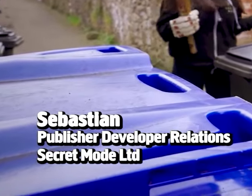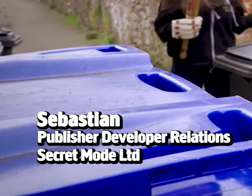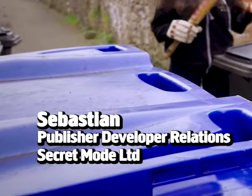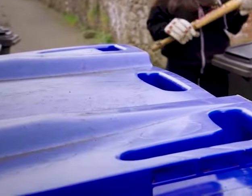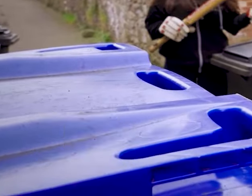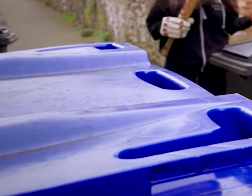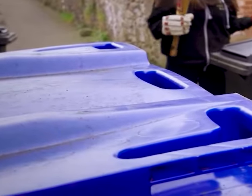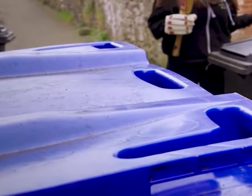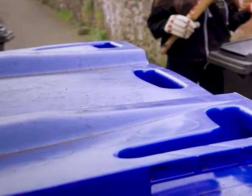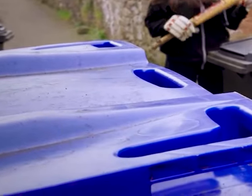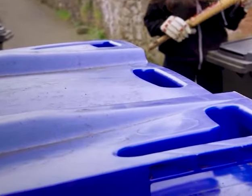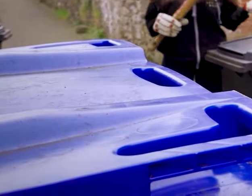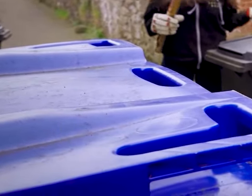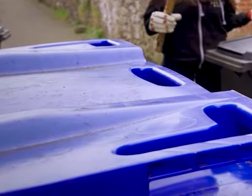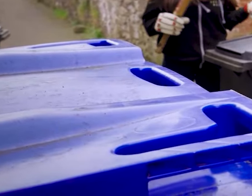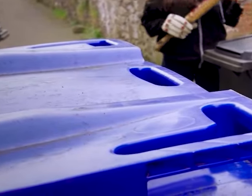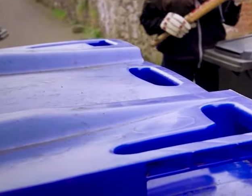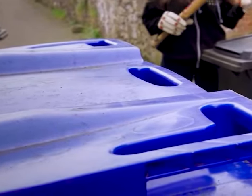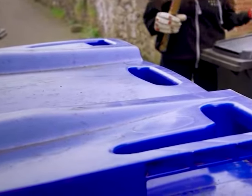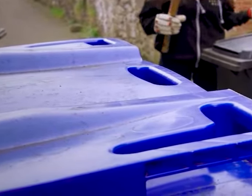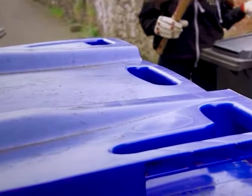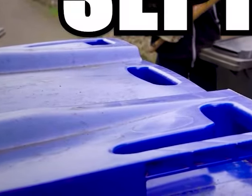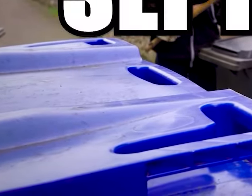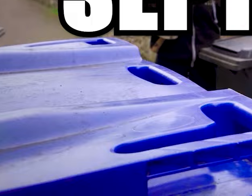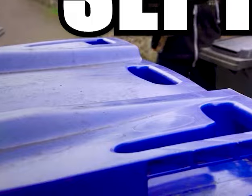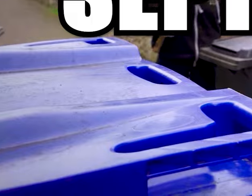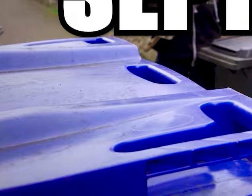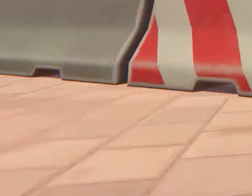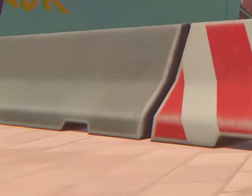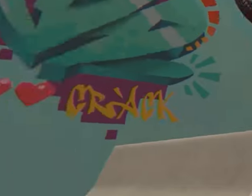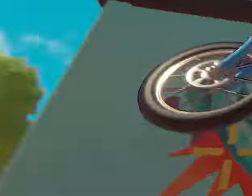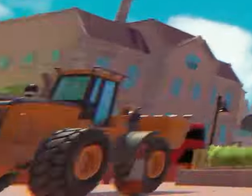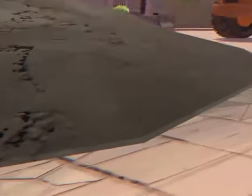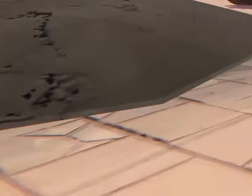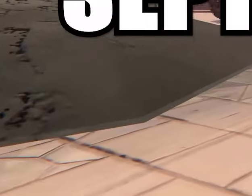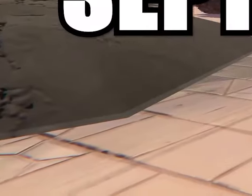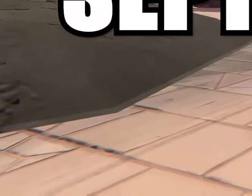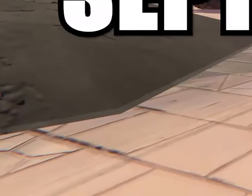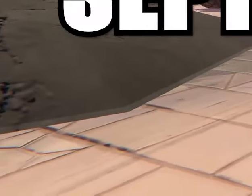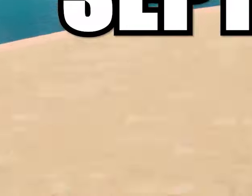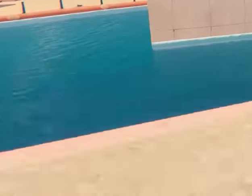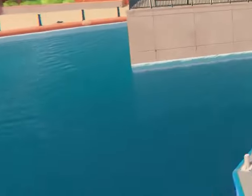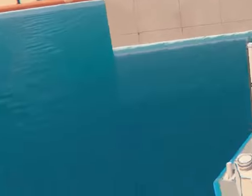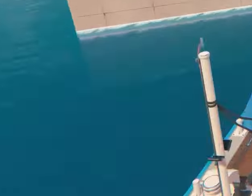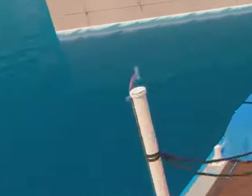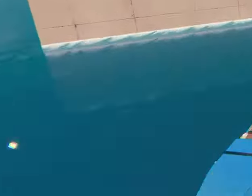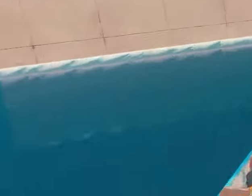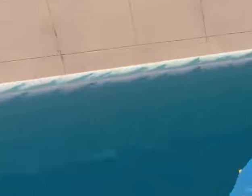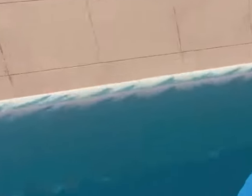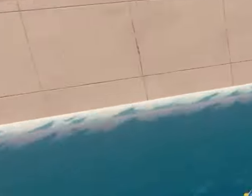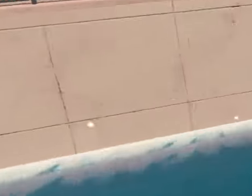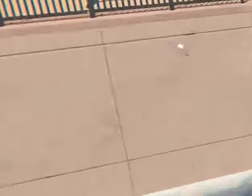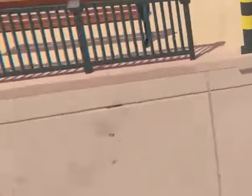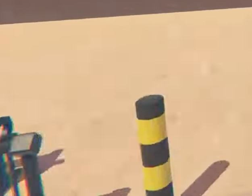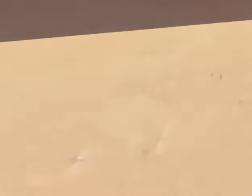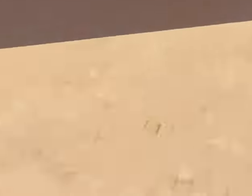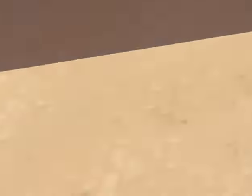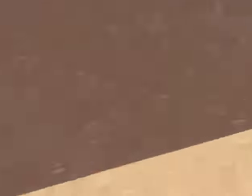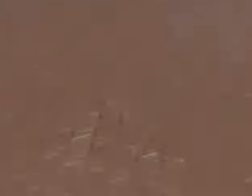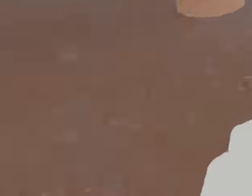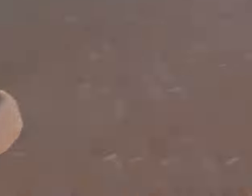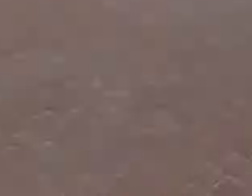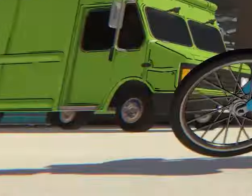commit to delivering our new video game, Parcel Corps, this September 3rd. That's right, on September 3rd. You'll have the opportunity to assume your